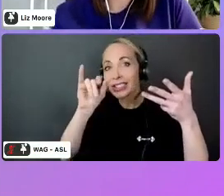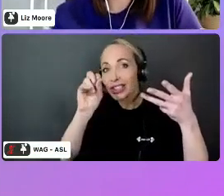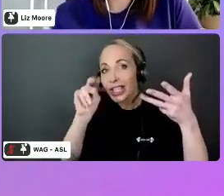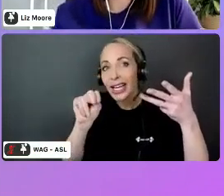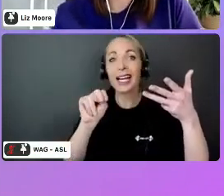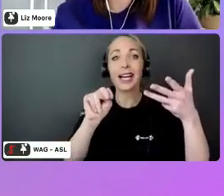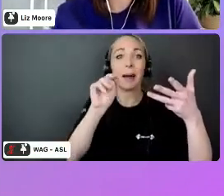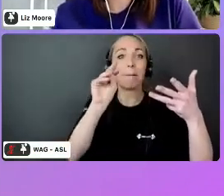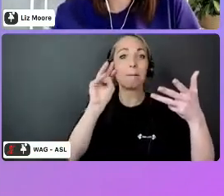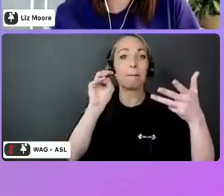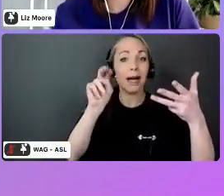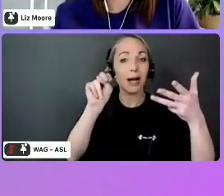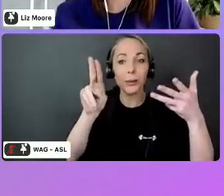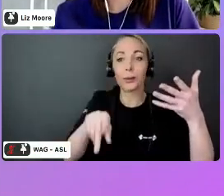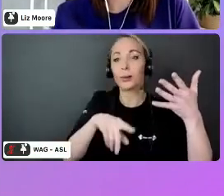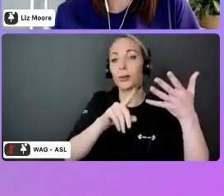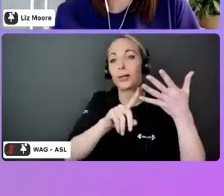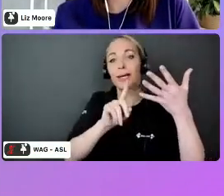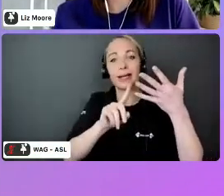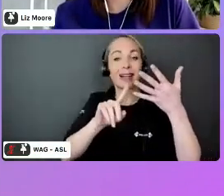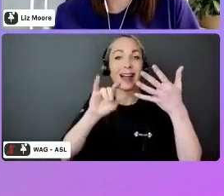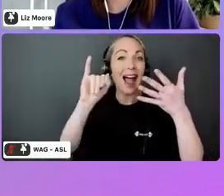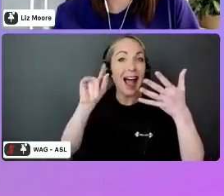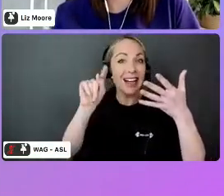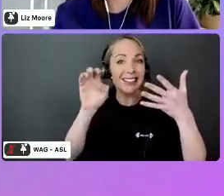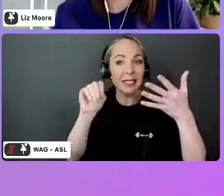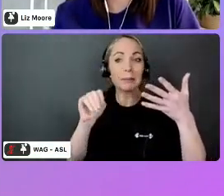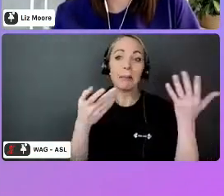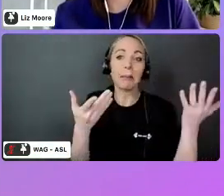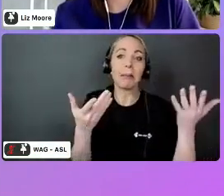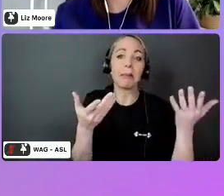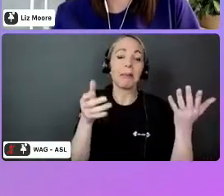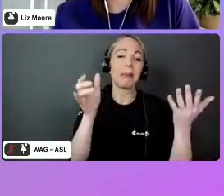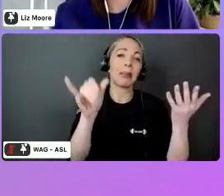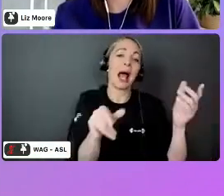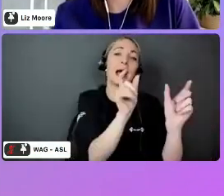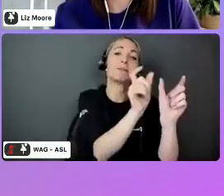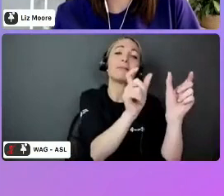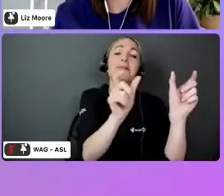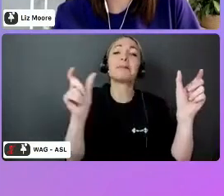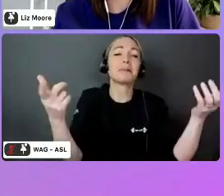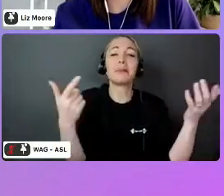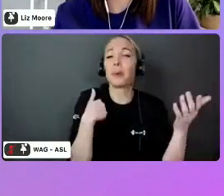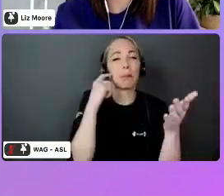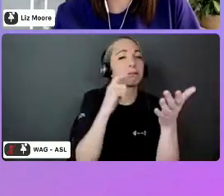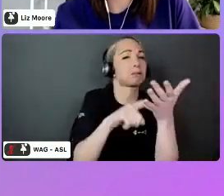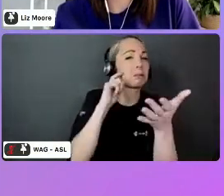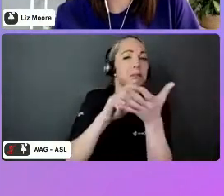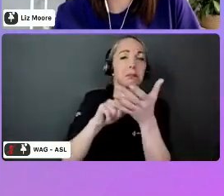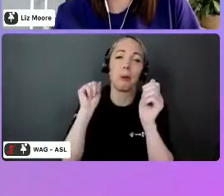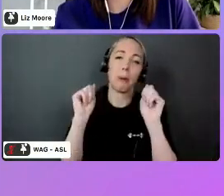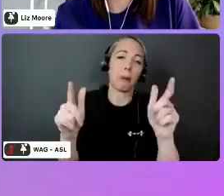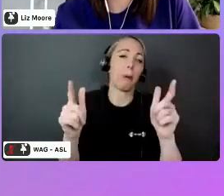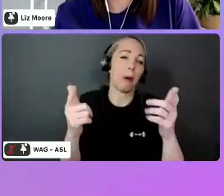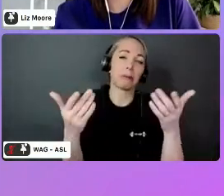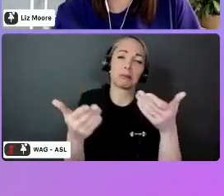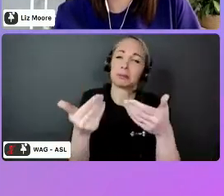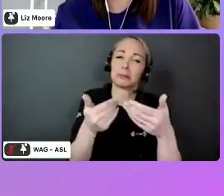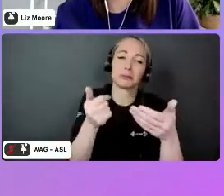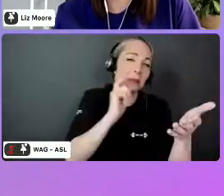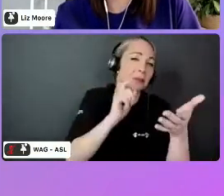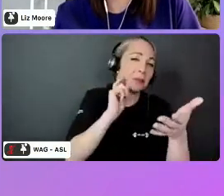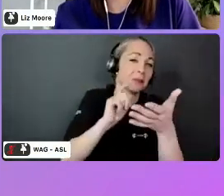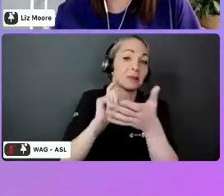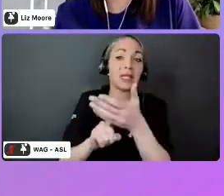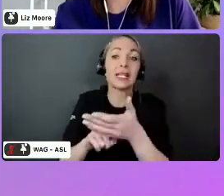miss. And there's always going to be edge cases here and things that we haven't seen before. So I'd say for the